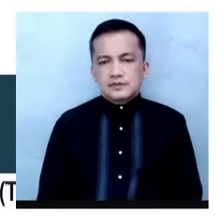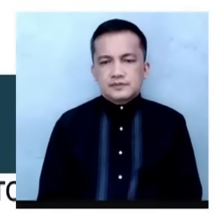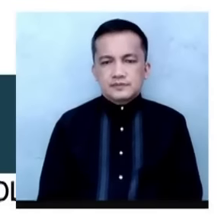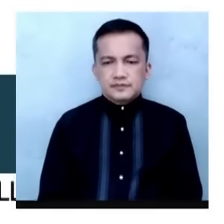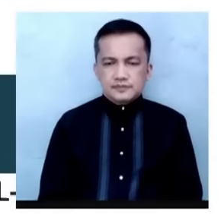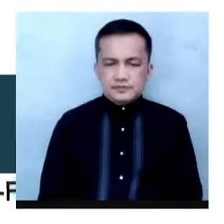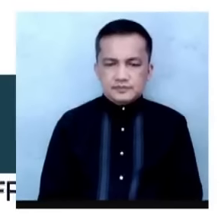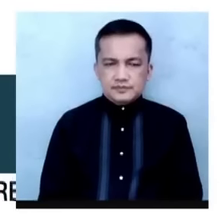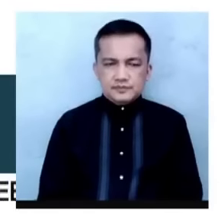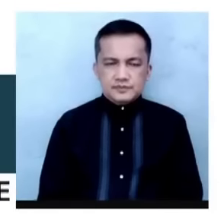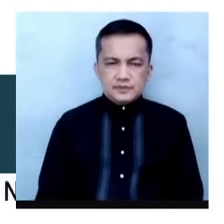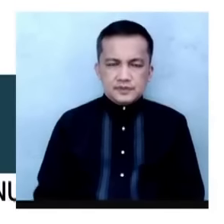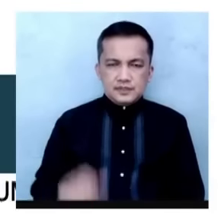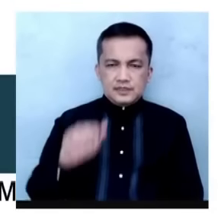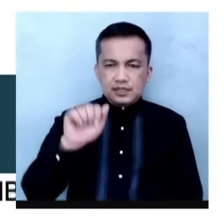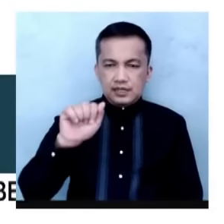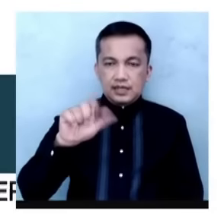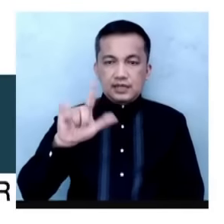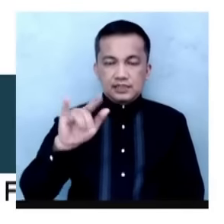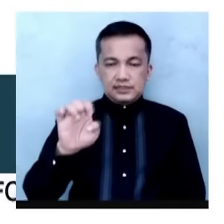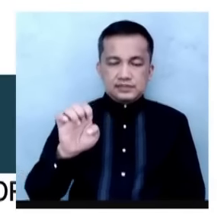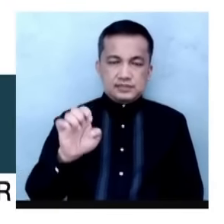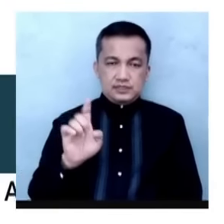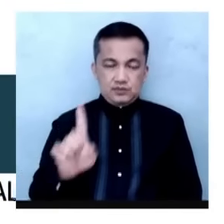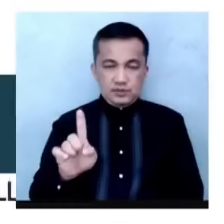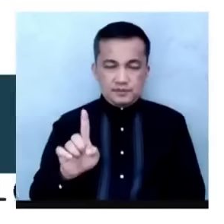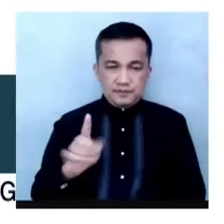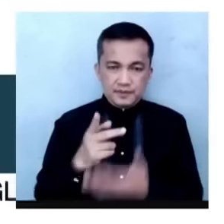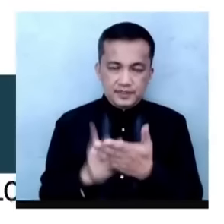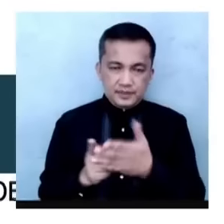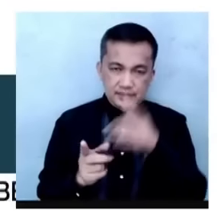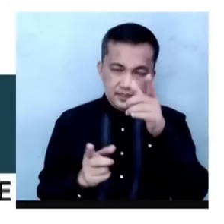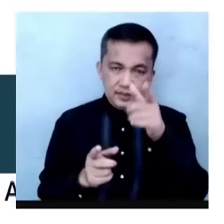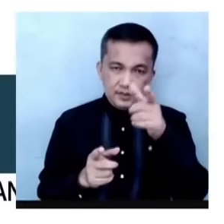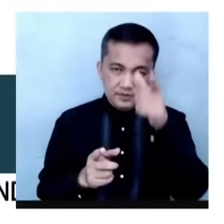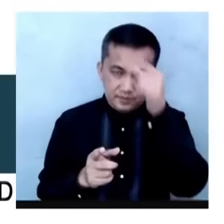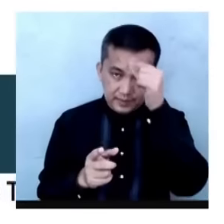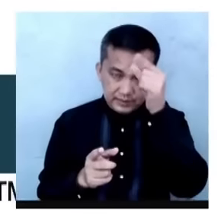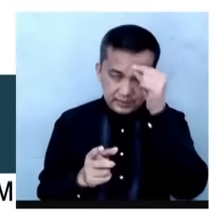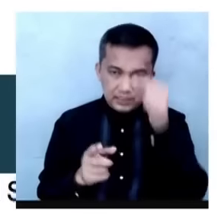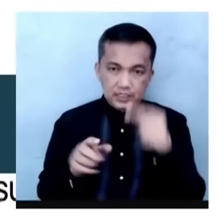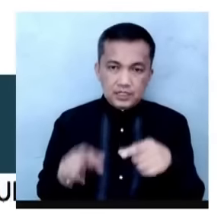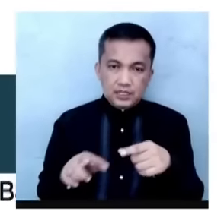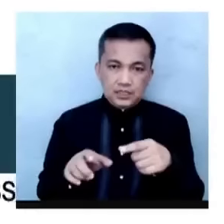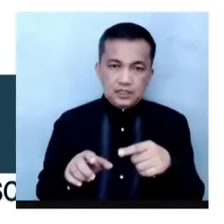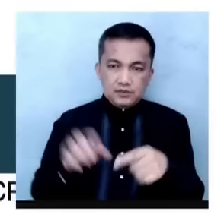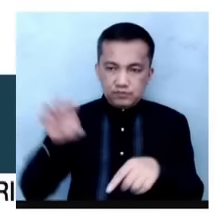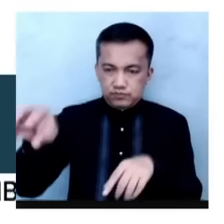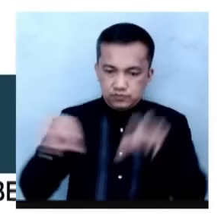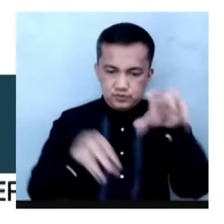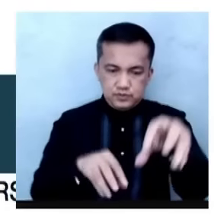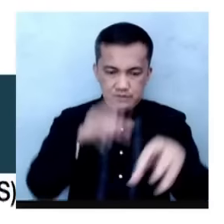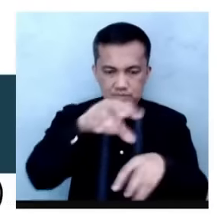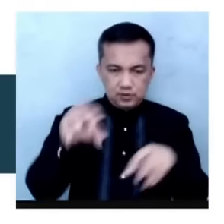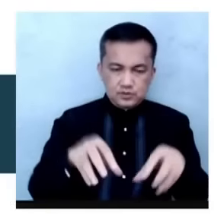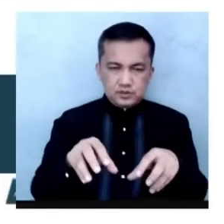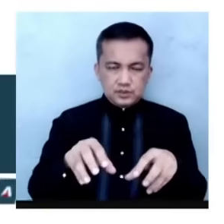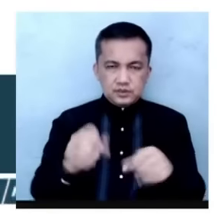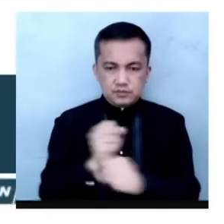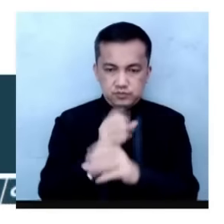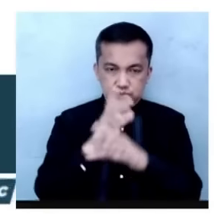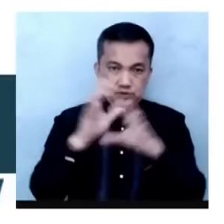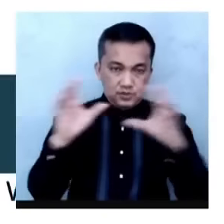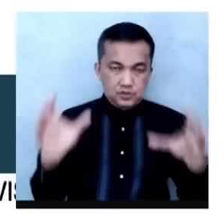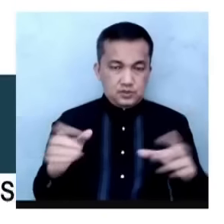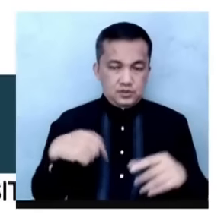Alice Guo is just one piece of the puzzle. We need to piece up the entire picture for us to be able to